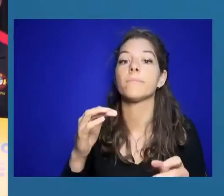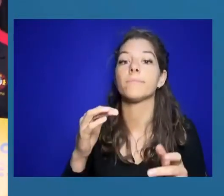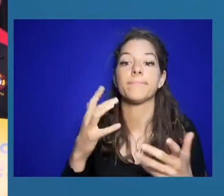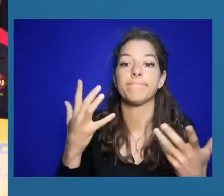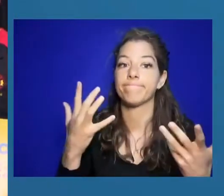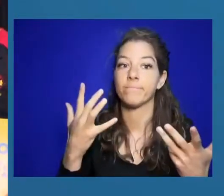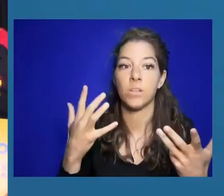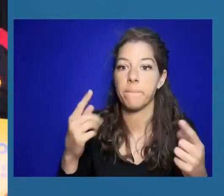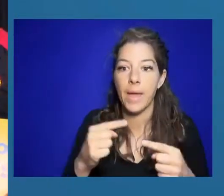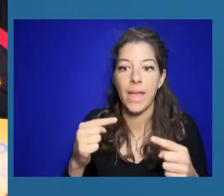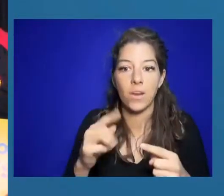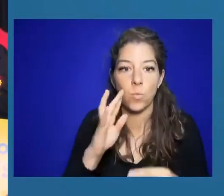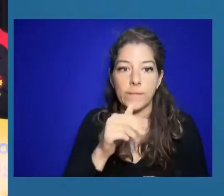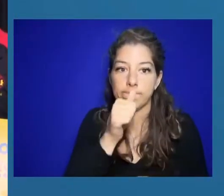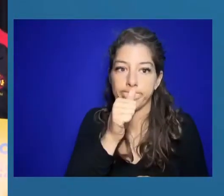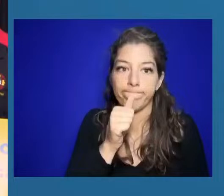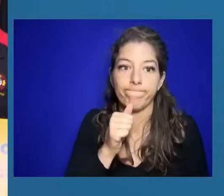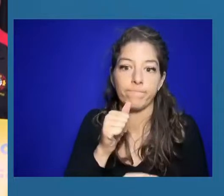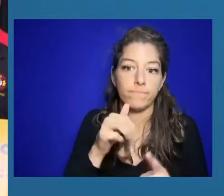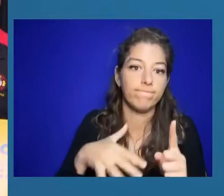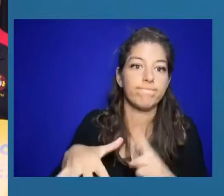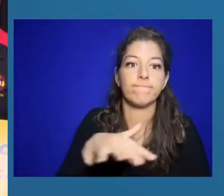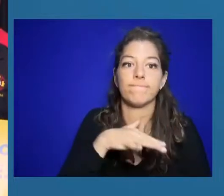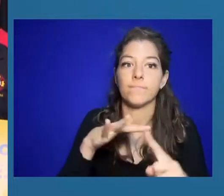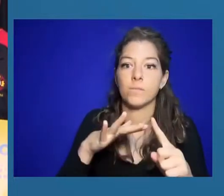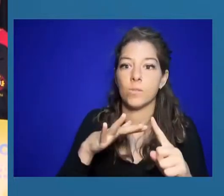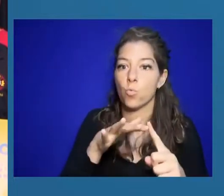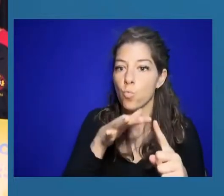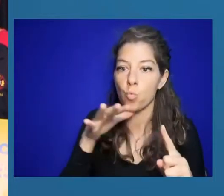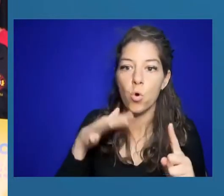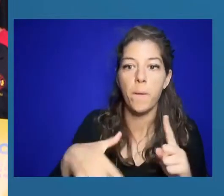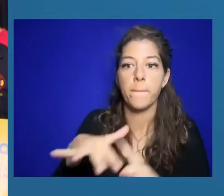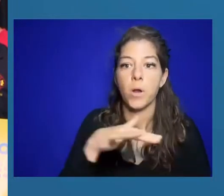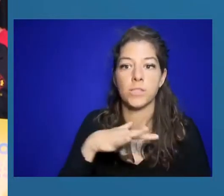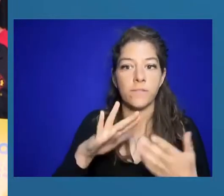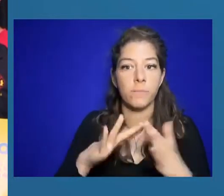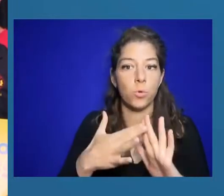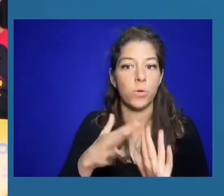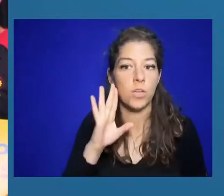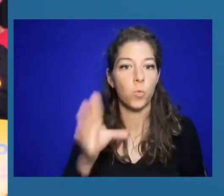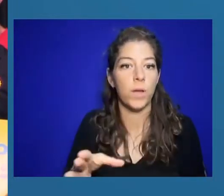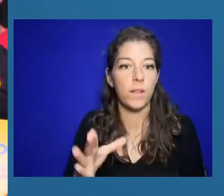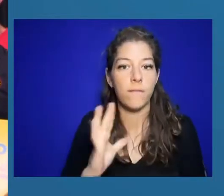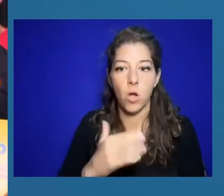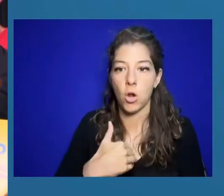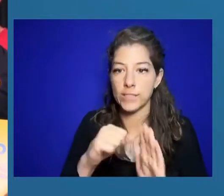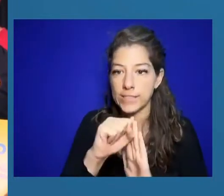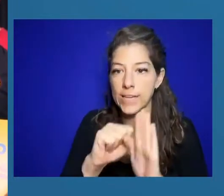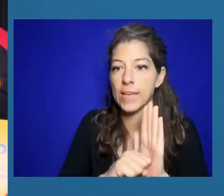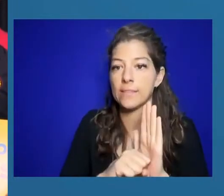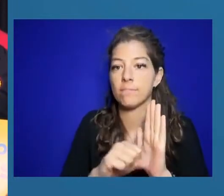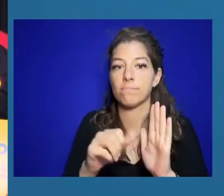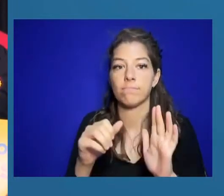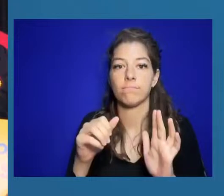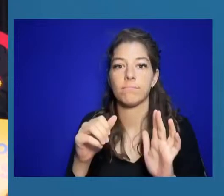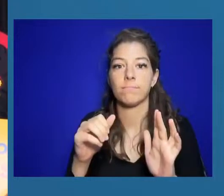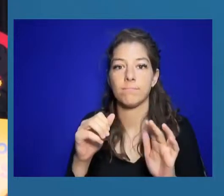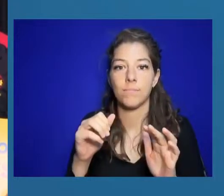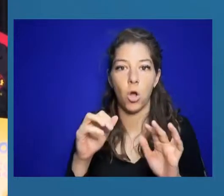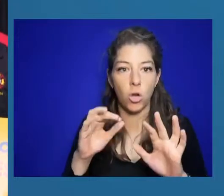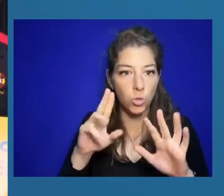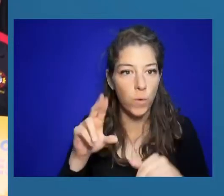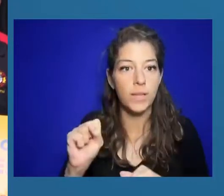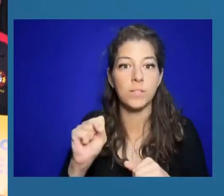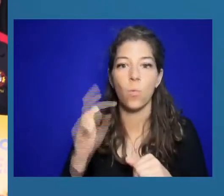felt across the urban, suburban, and rural parts of our community, of our state, and our nation. That's why we need